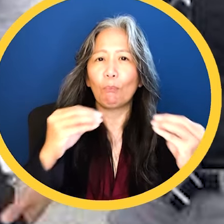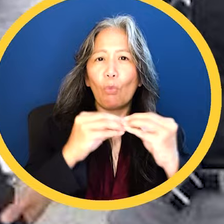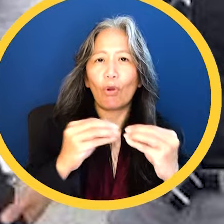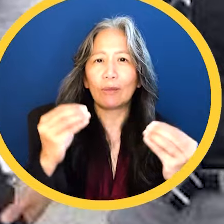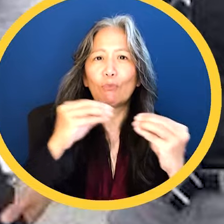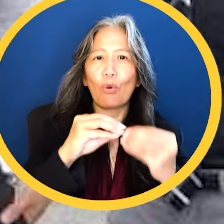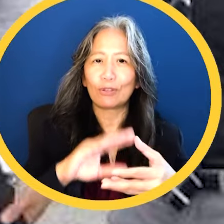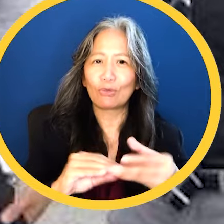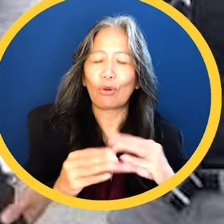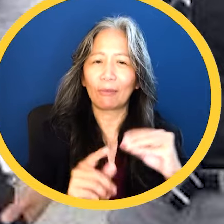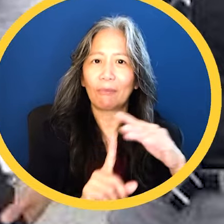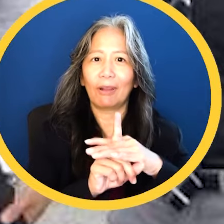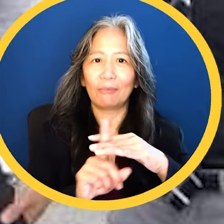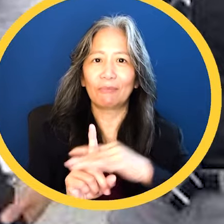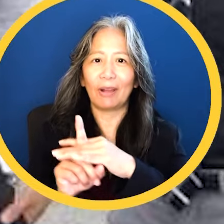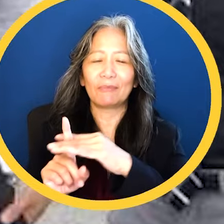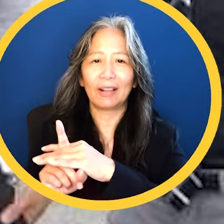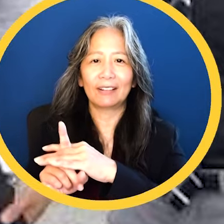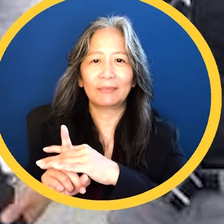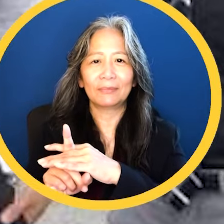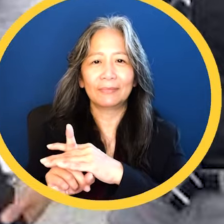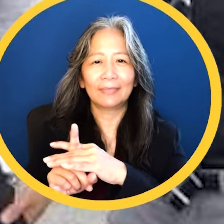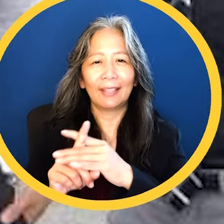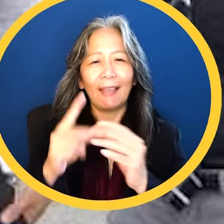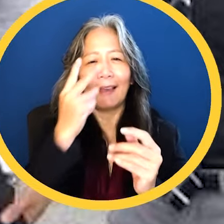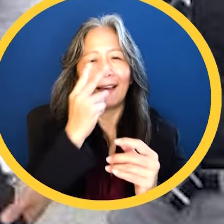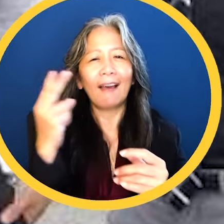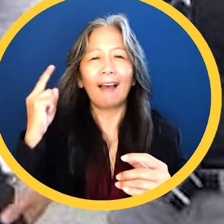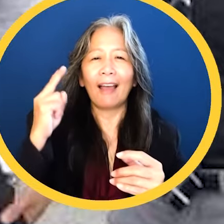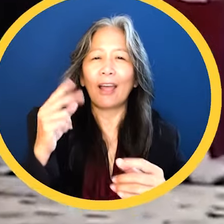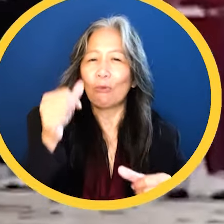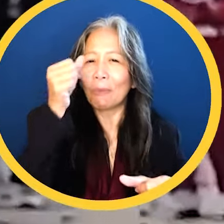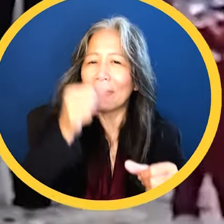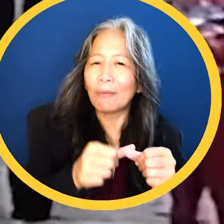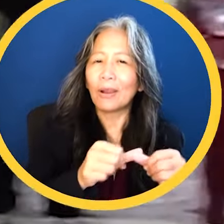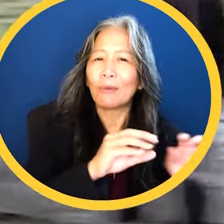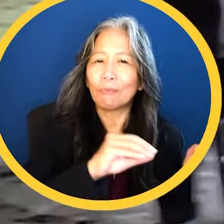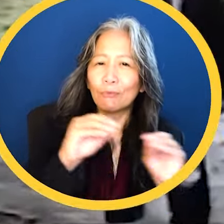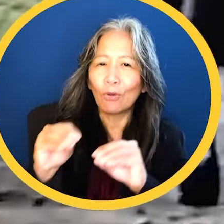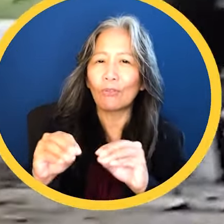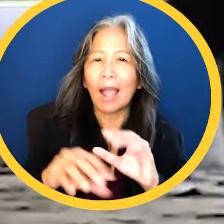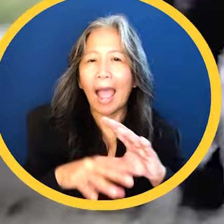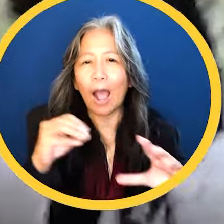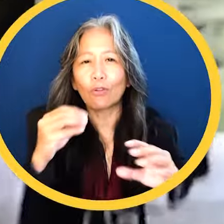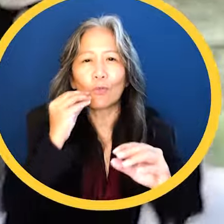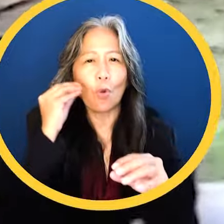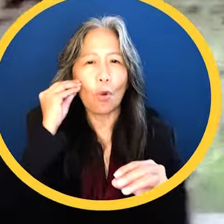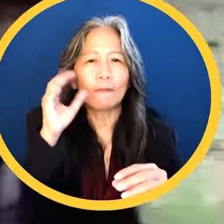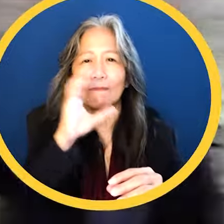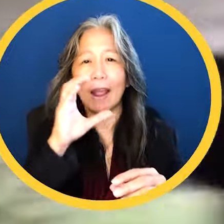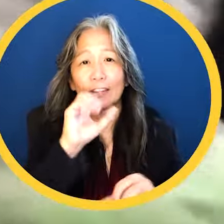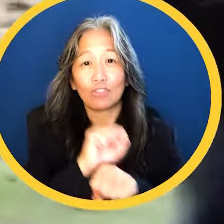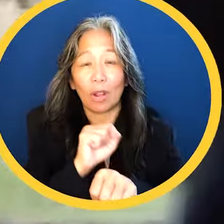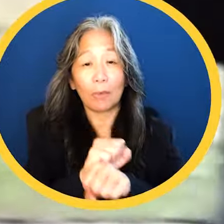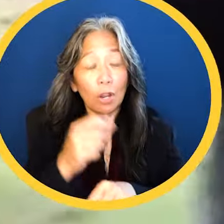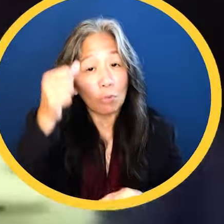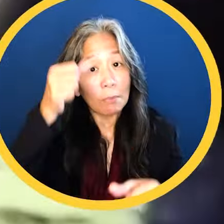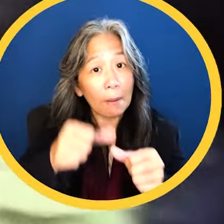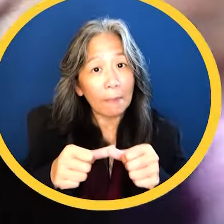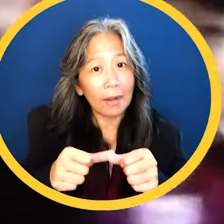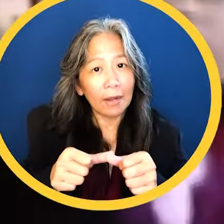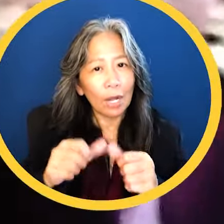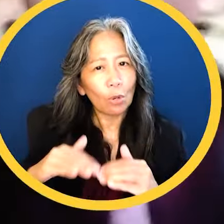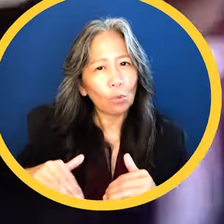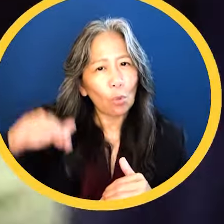took us back to the time when they moved out of their home to find better jobs. Remember, they grew up in a small town in Milledgeville,